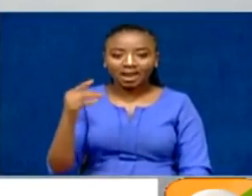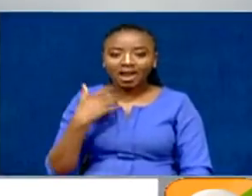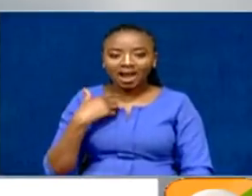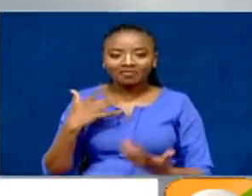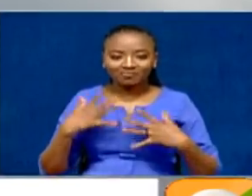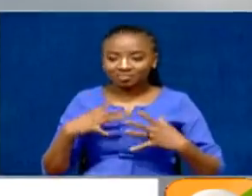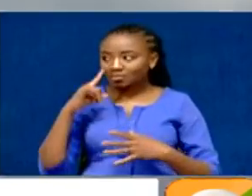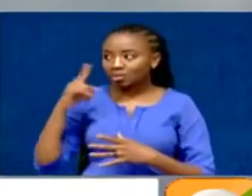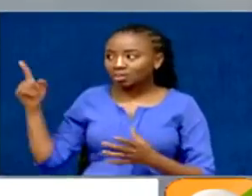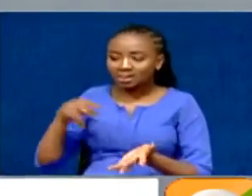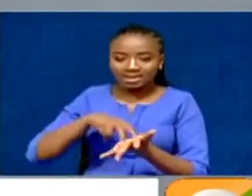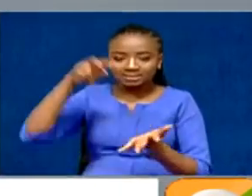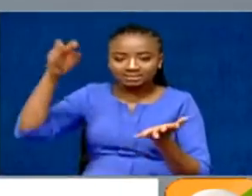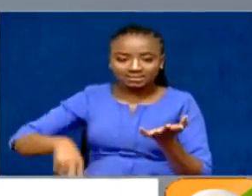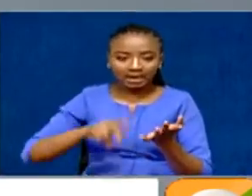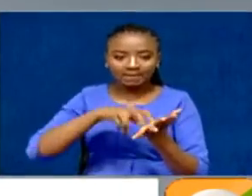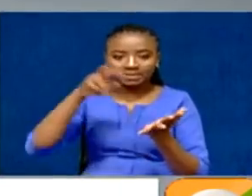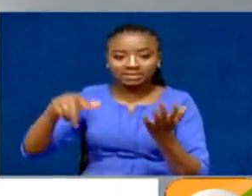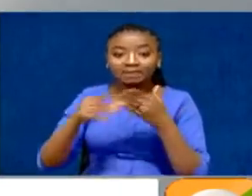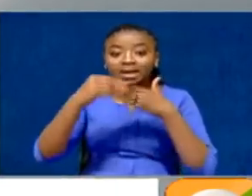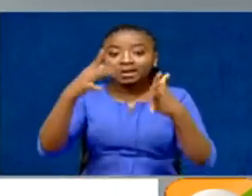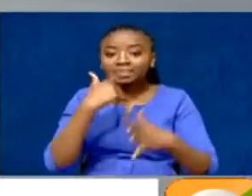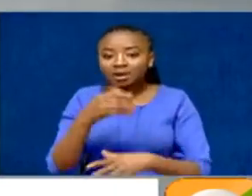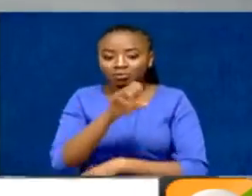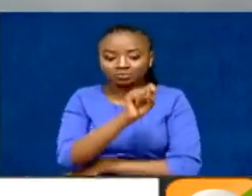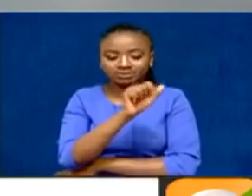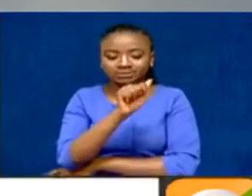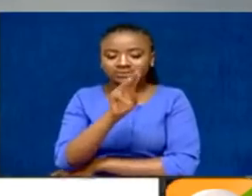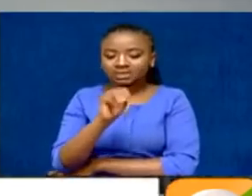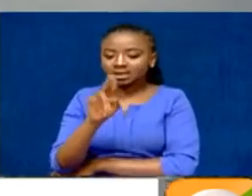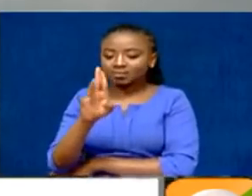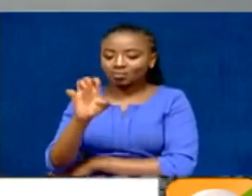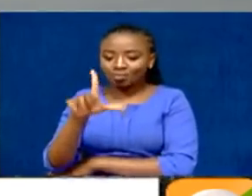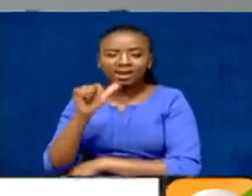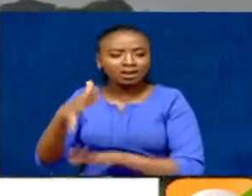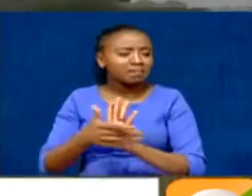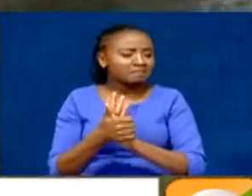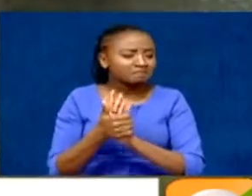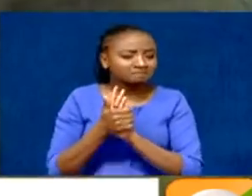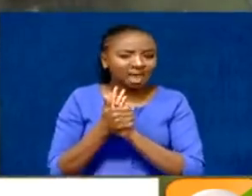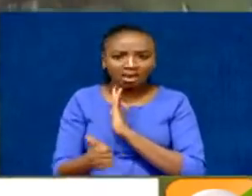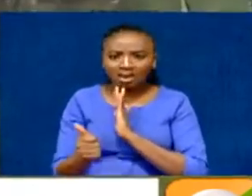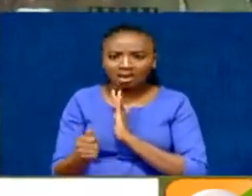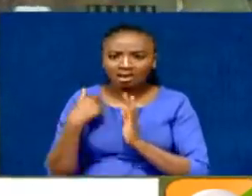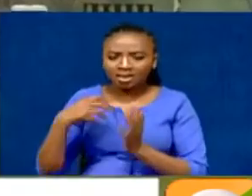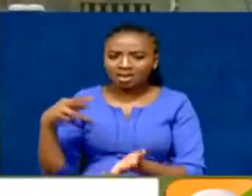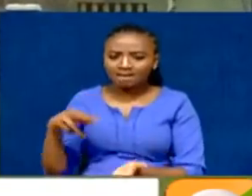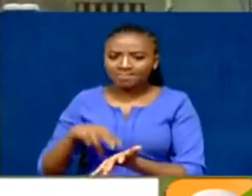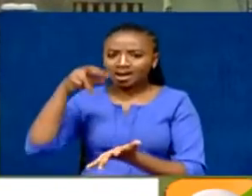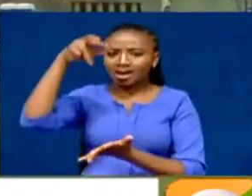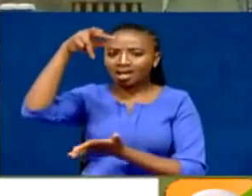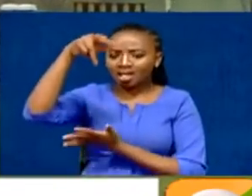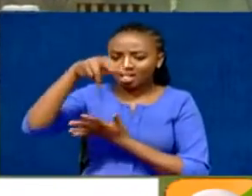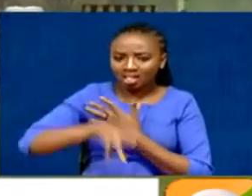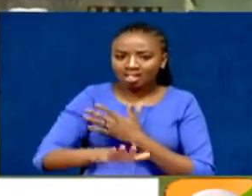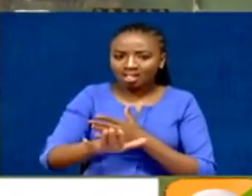paratroopers led by Warrant Officer 2 Samuel Tirop, the jump master who had the smoothest landing from